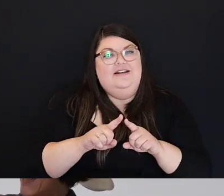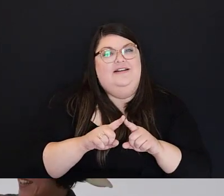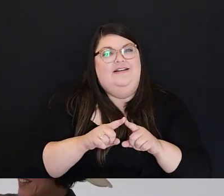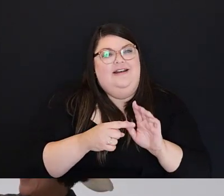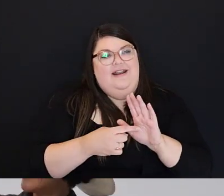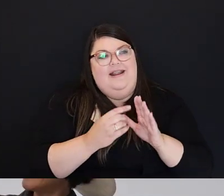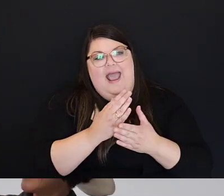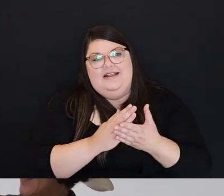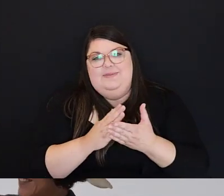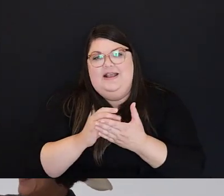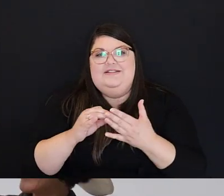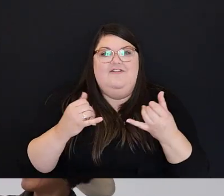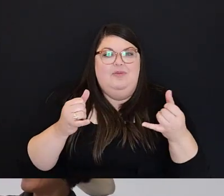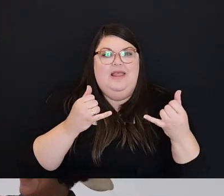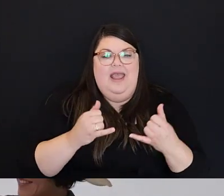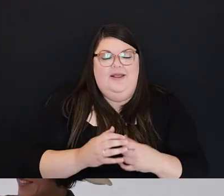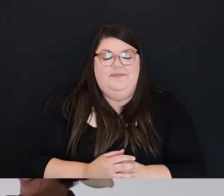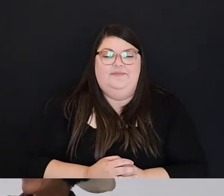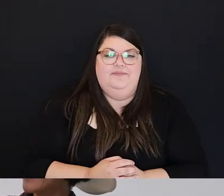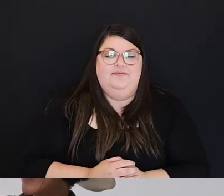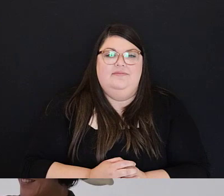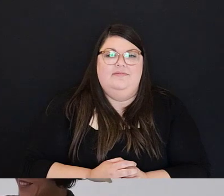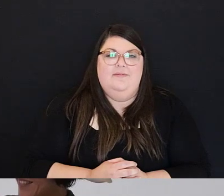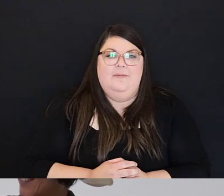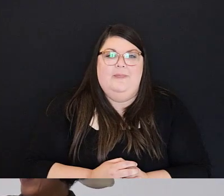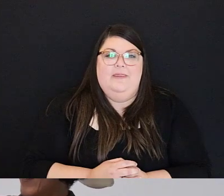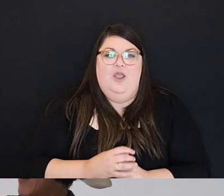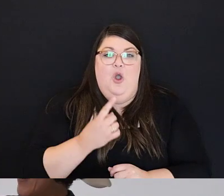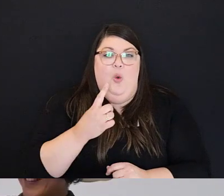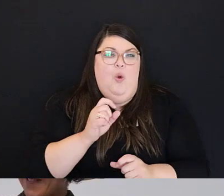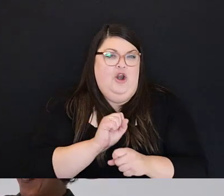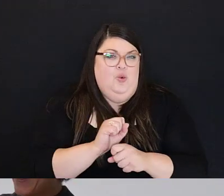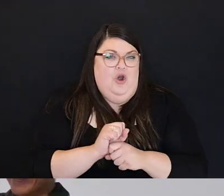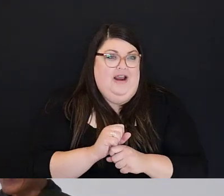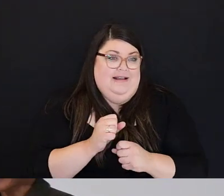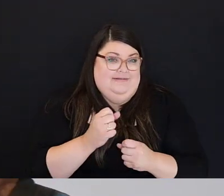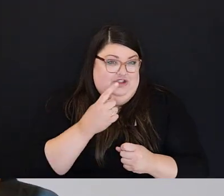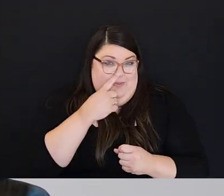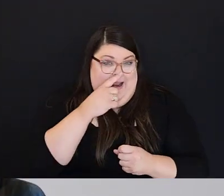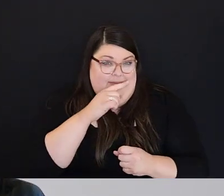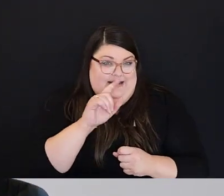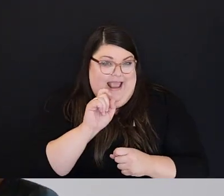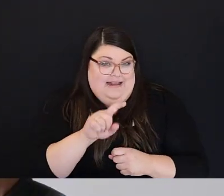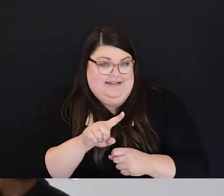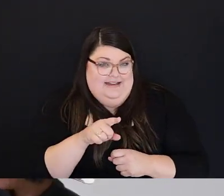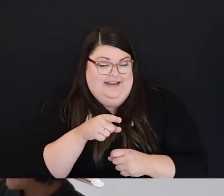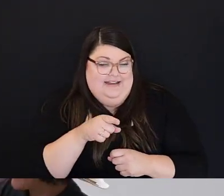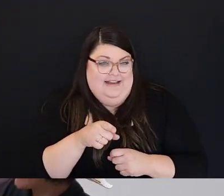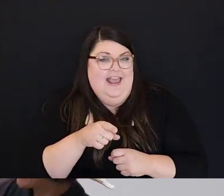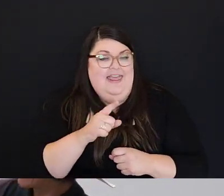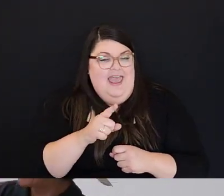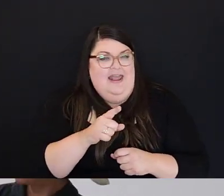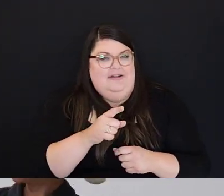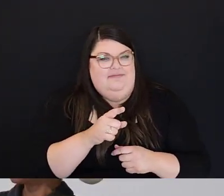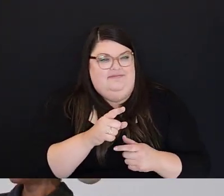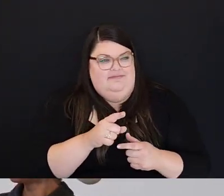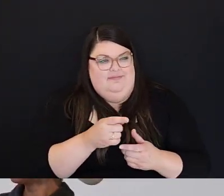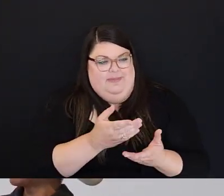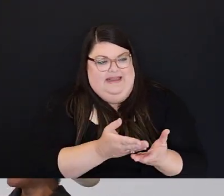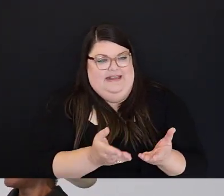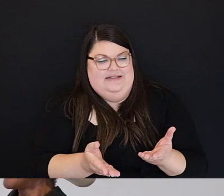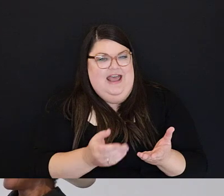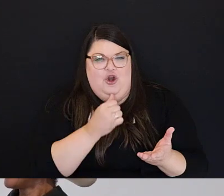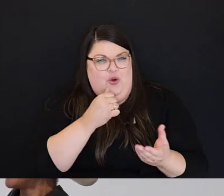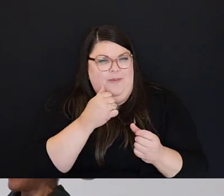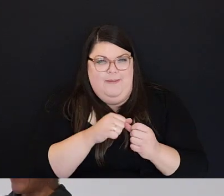play. And one work in particular, I don't know if you mind me asking this question, is that piece where I don't know what the